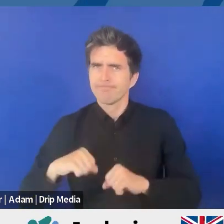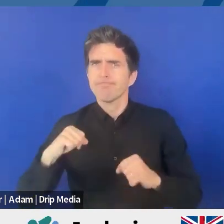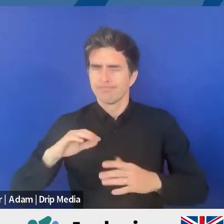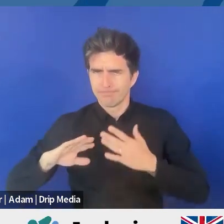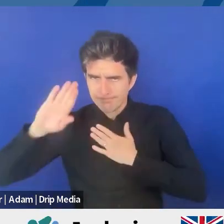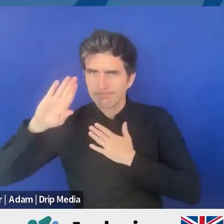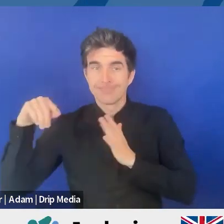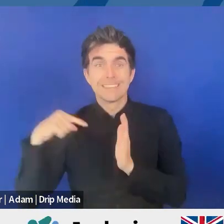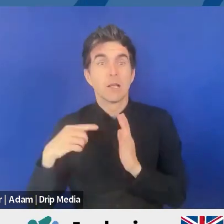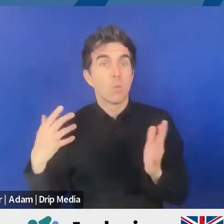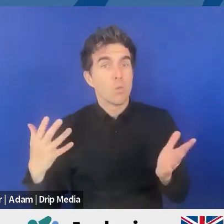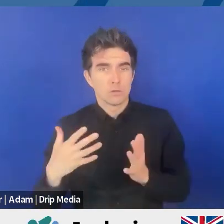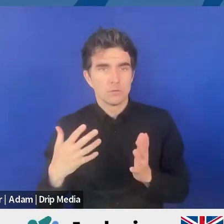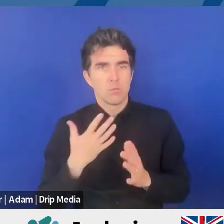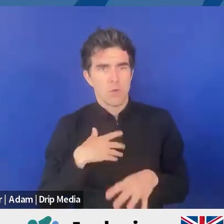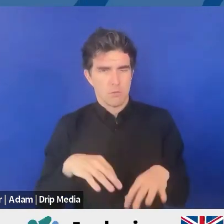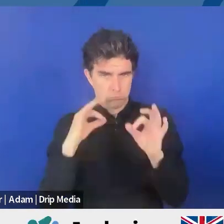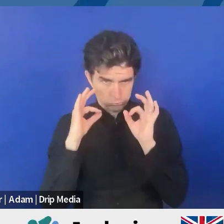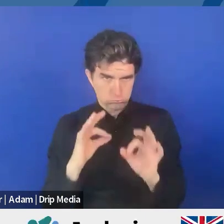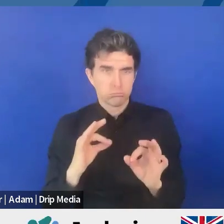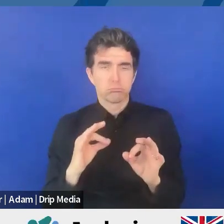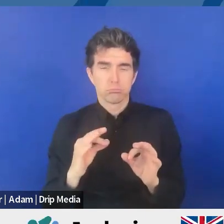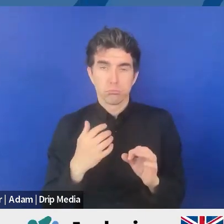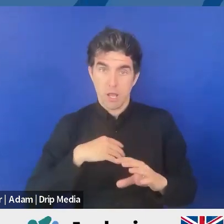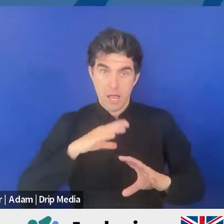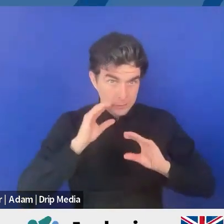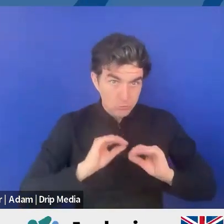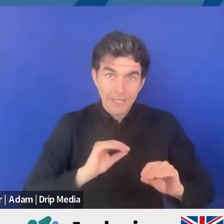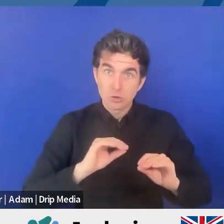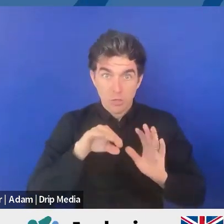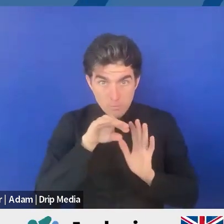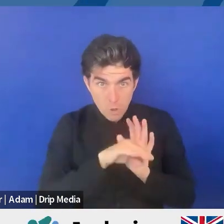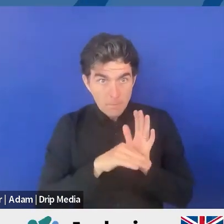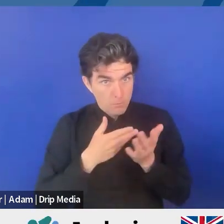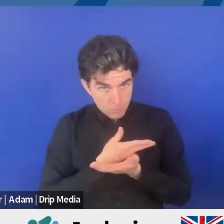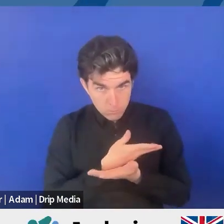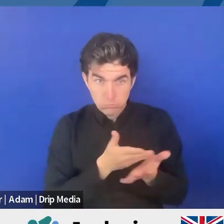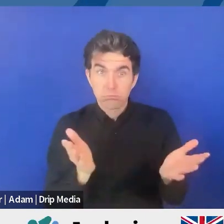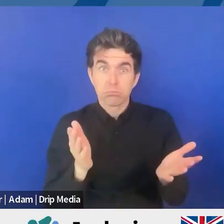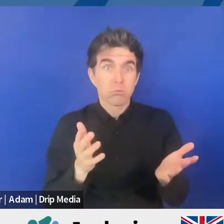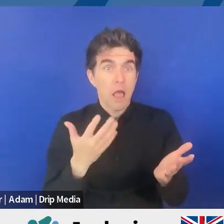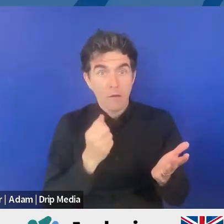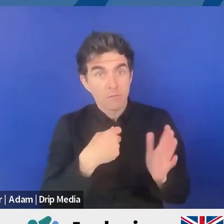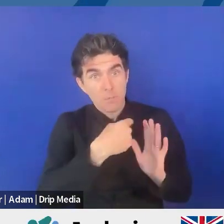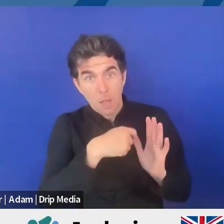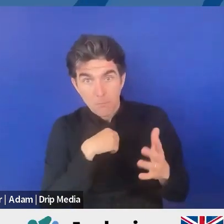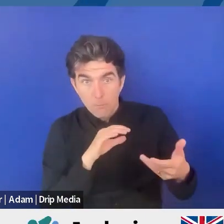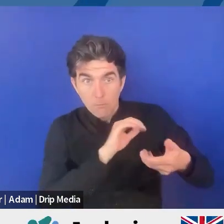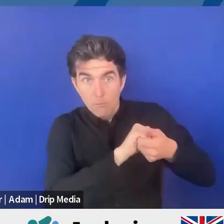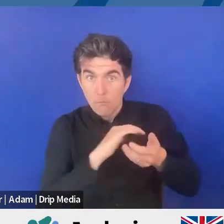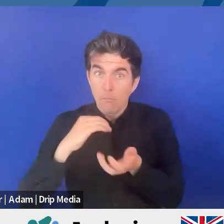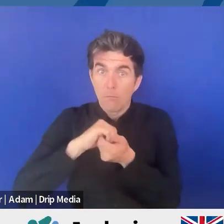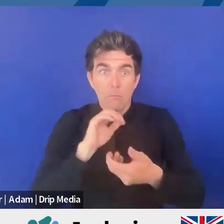bilateral programs and our centrally managed programs, is disability inclusive and includes disability inclusion